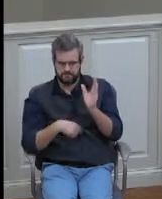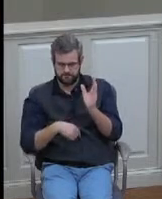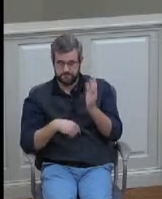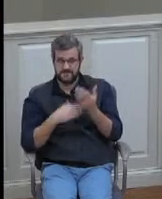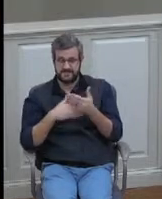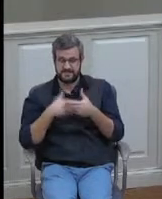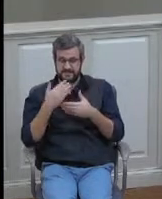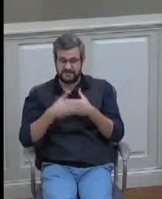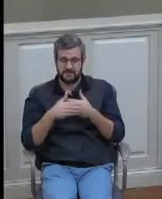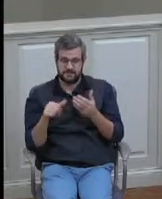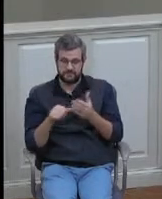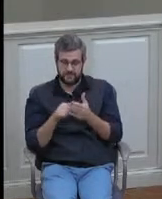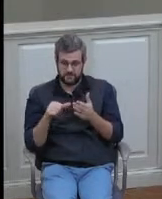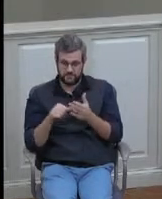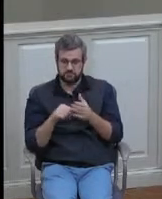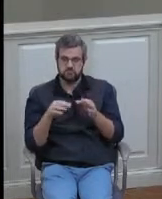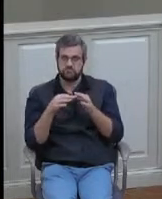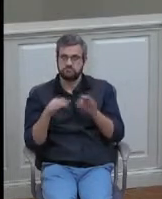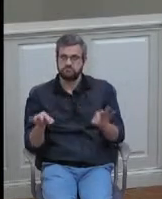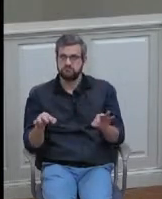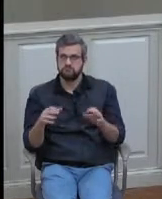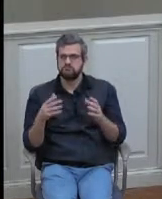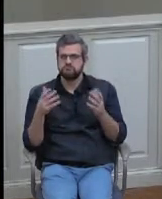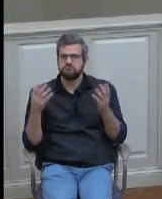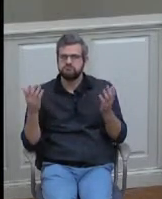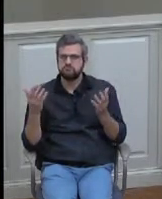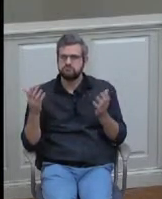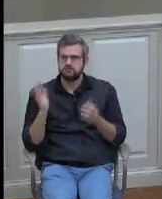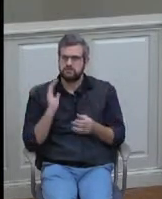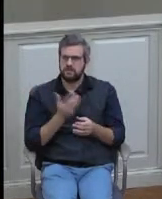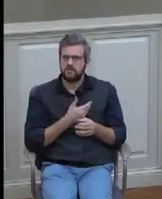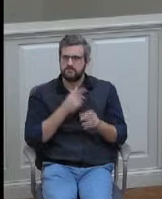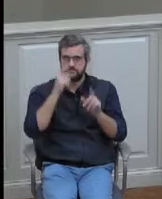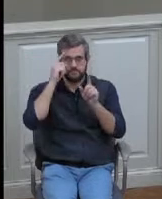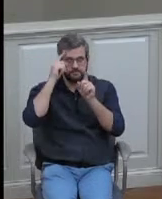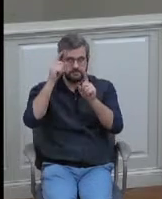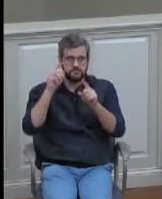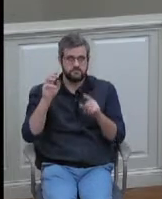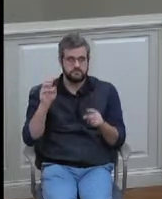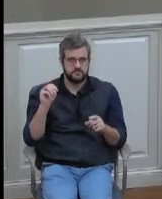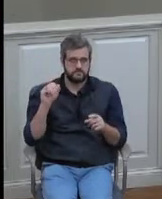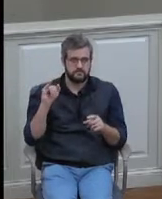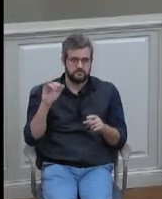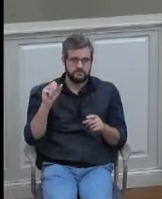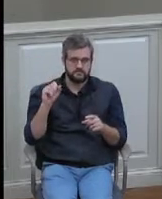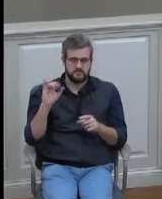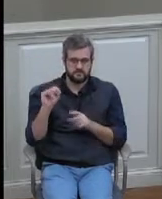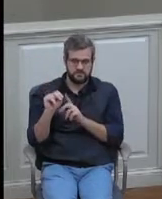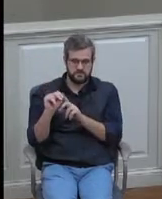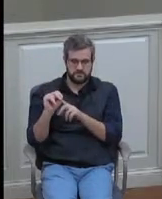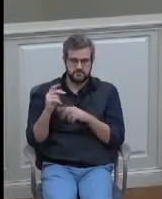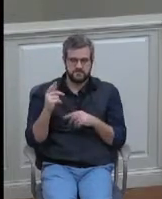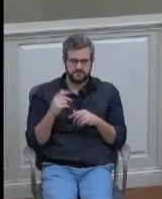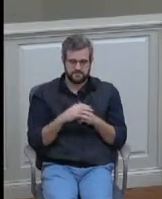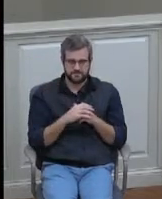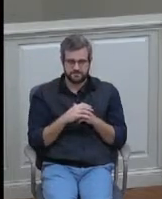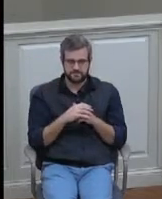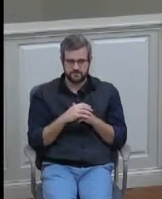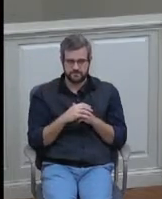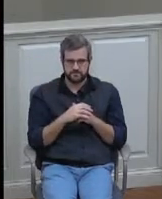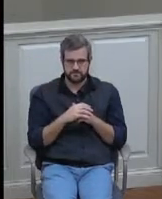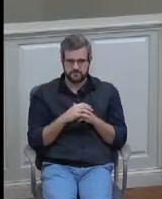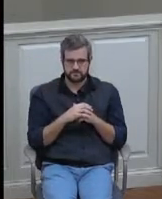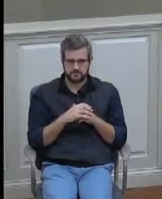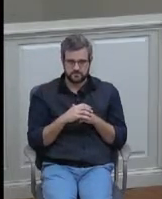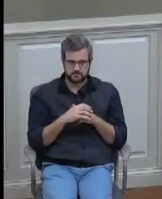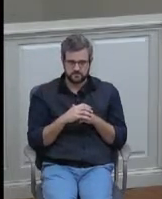next page states a little bit of what our mission is at the Industrial Foundation.